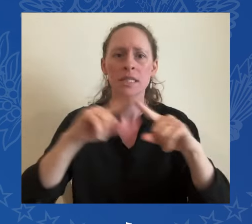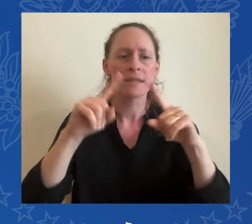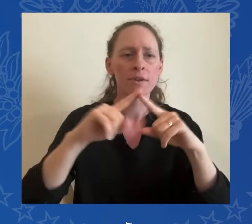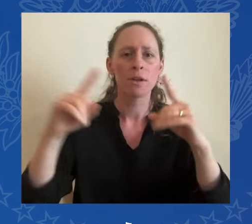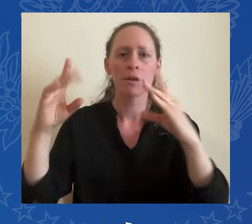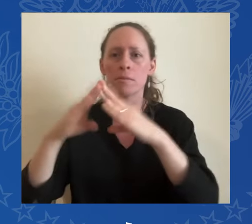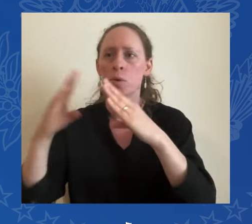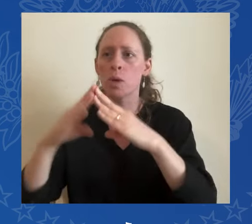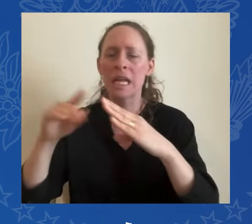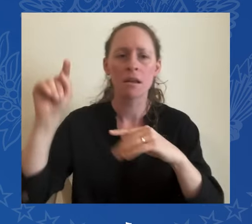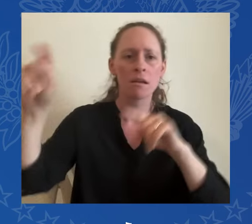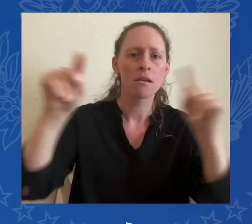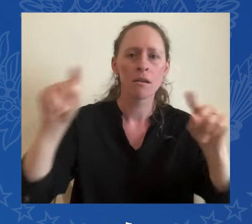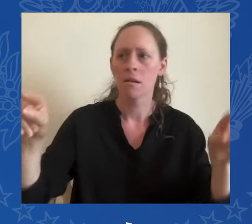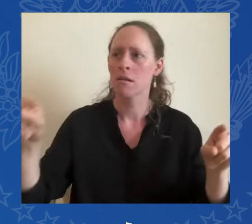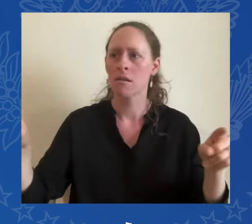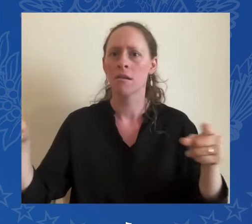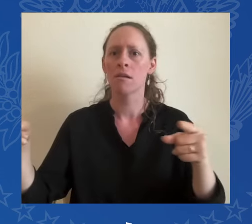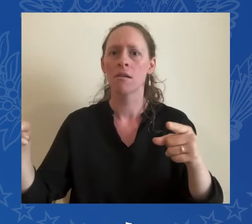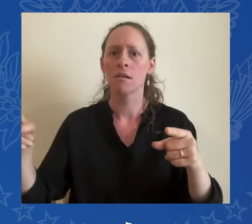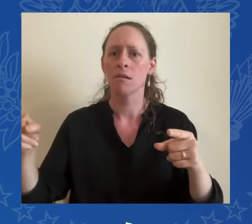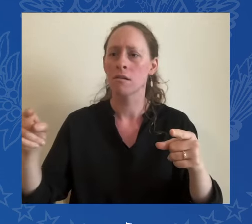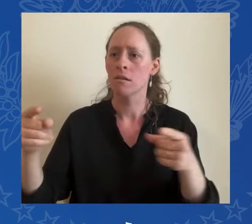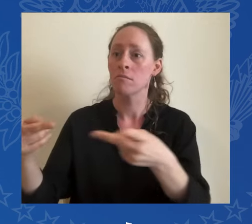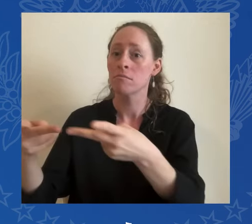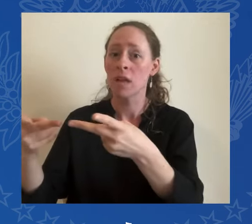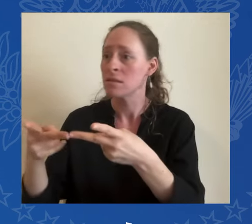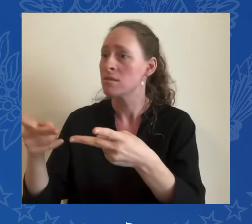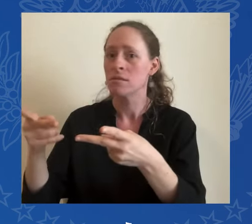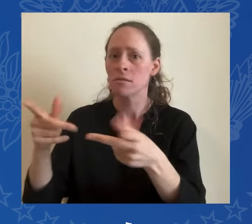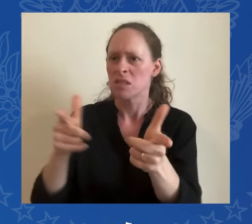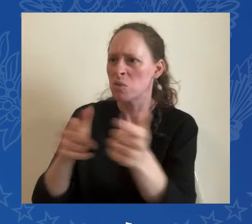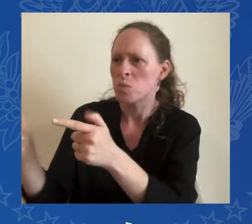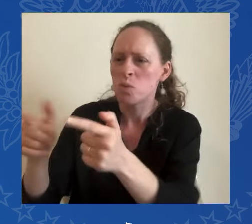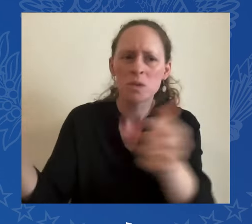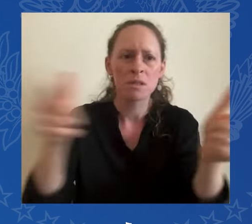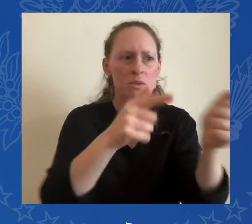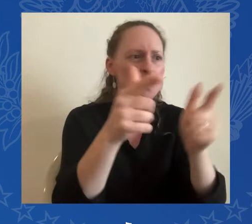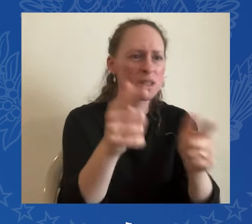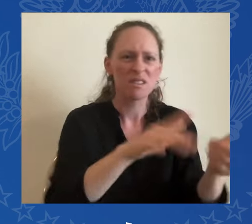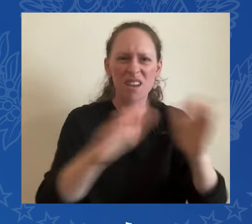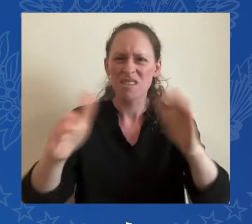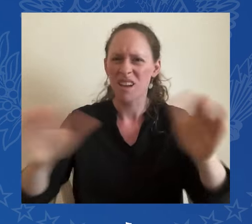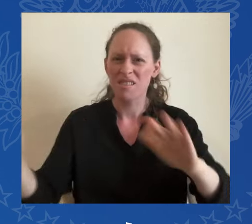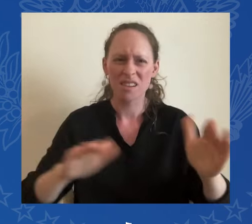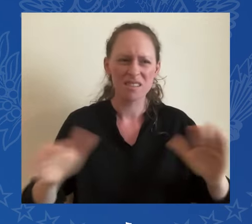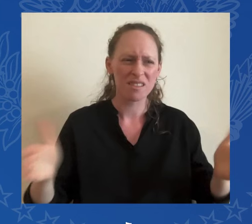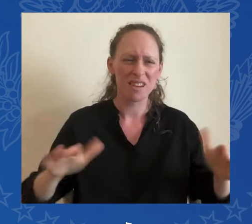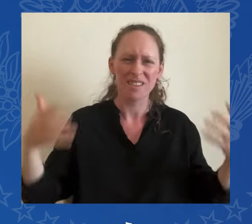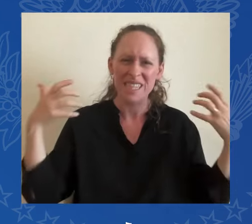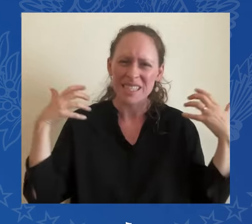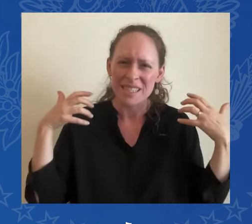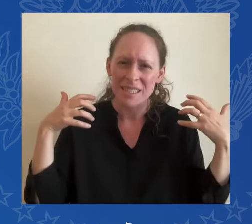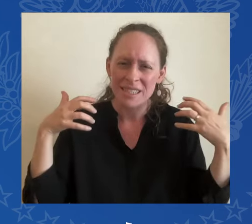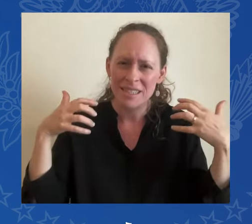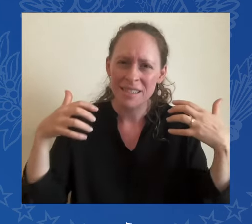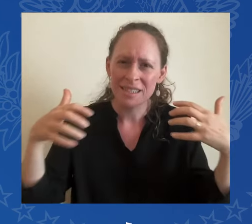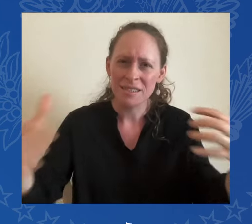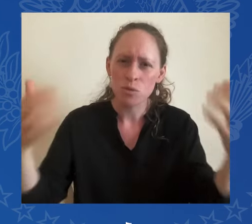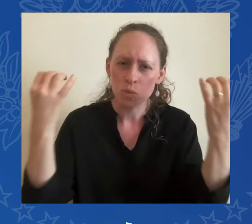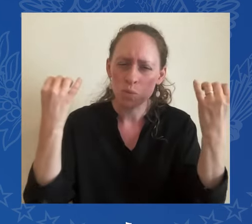same message. Do something. For God's sake, please do something. We did